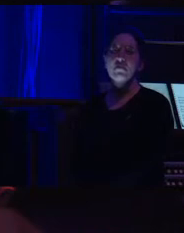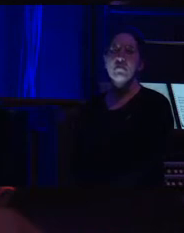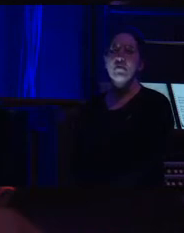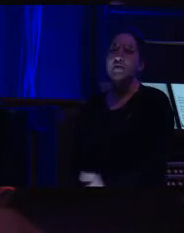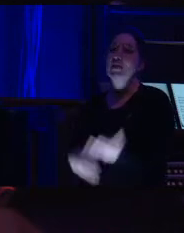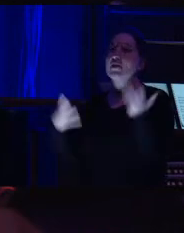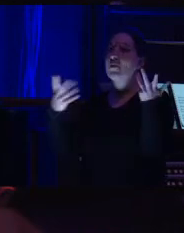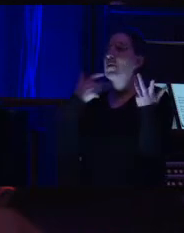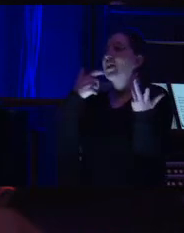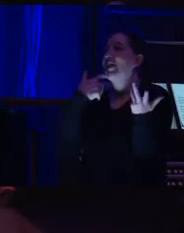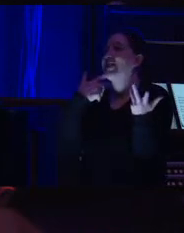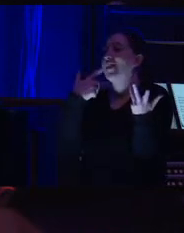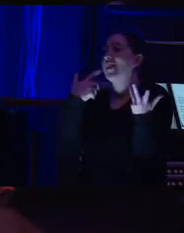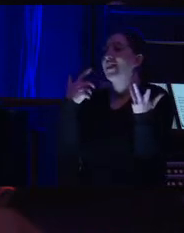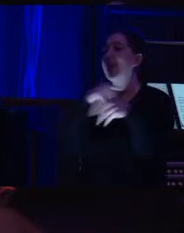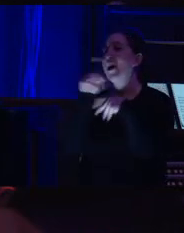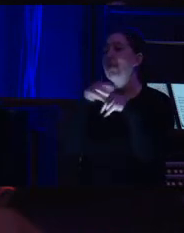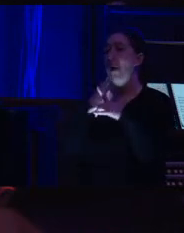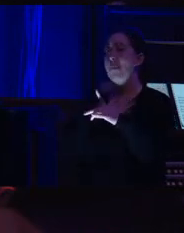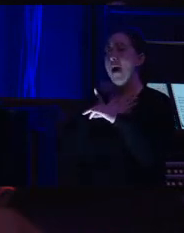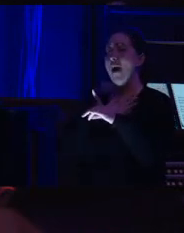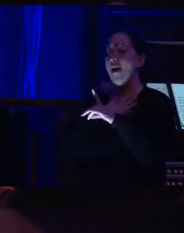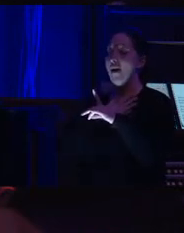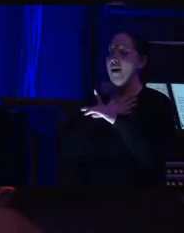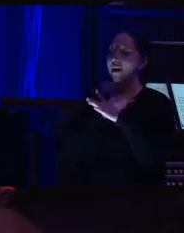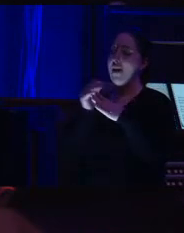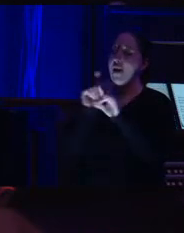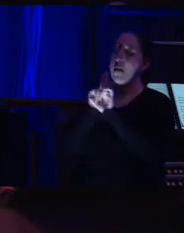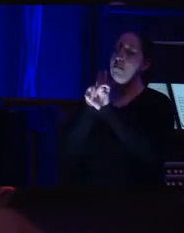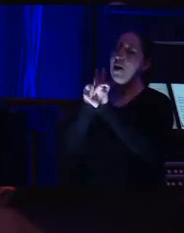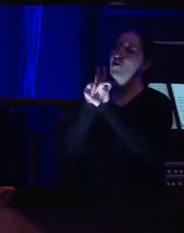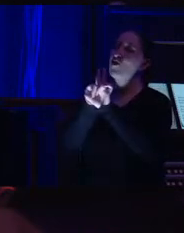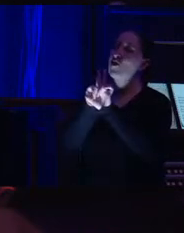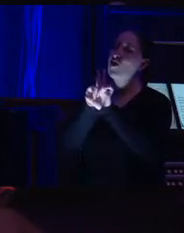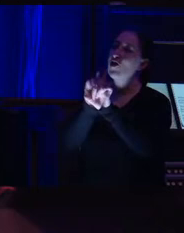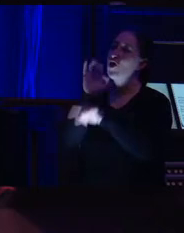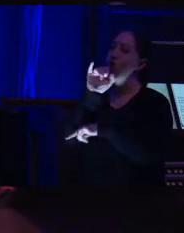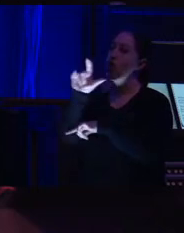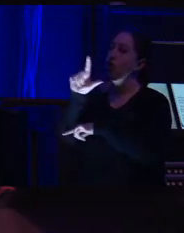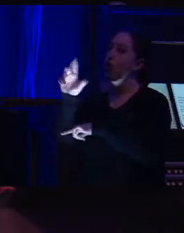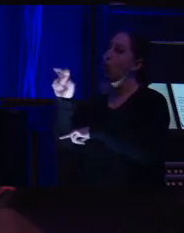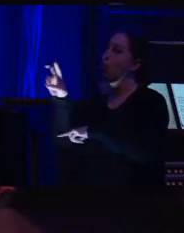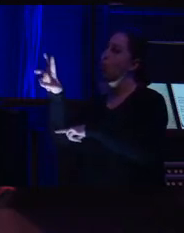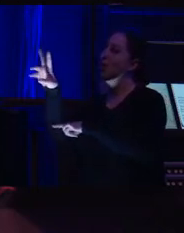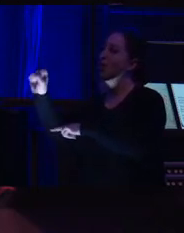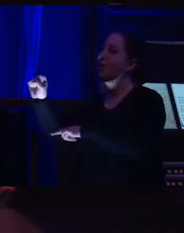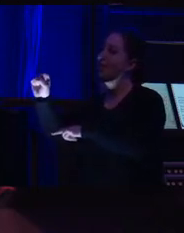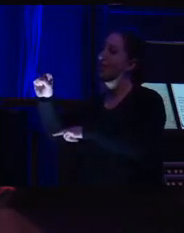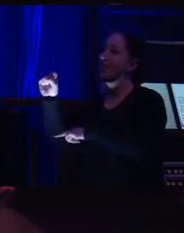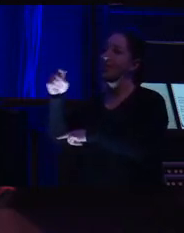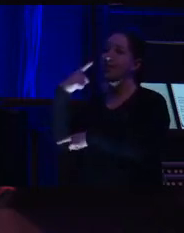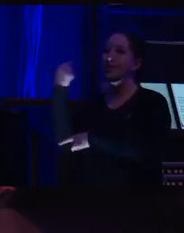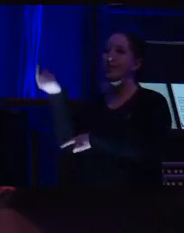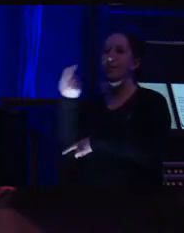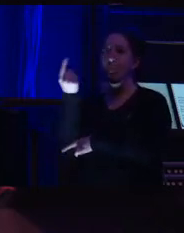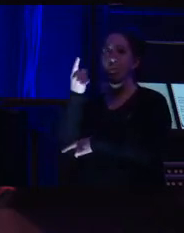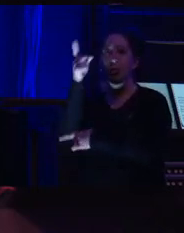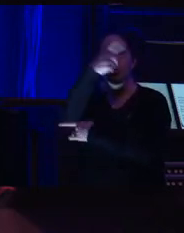And what can I say about my mentor, Earl Lewis, someone who is known throughout this